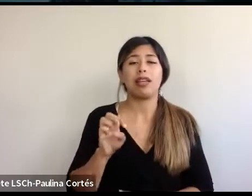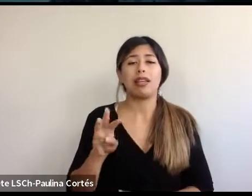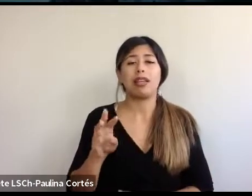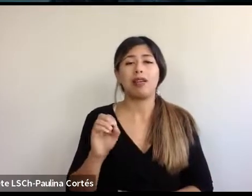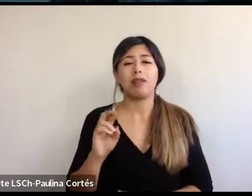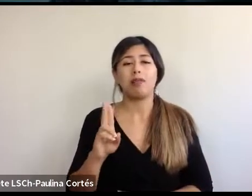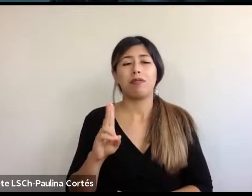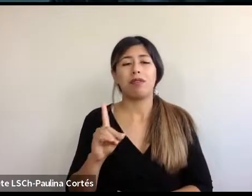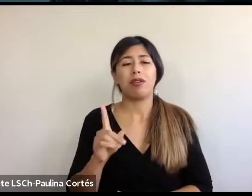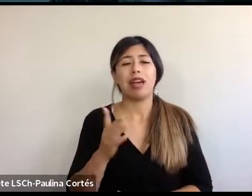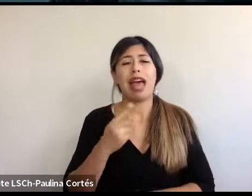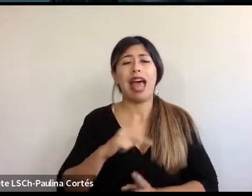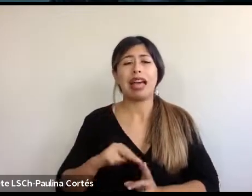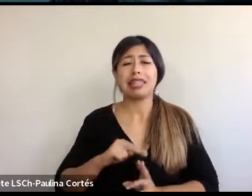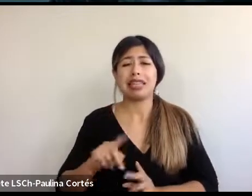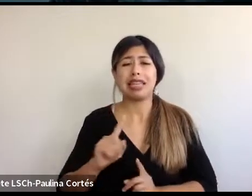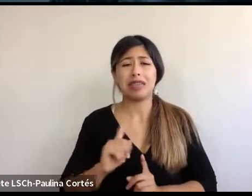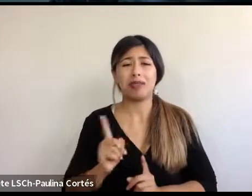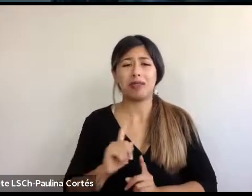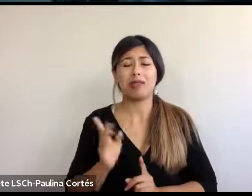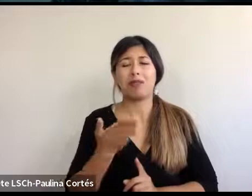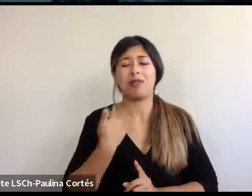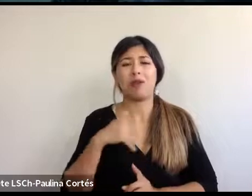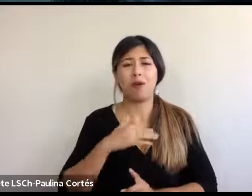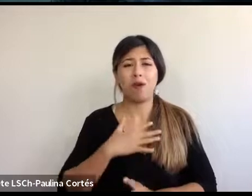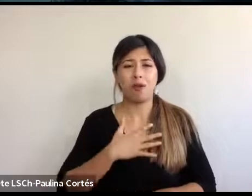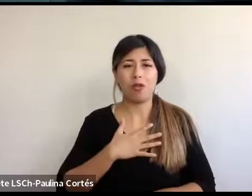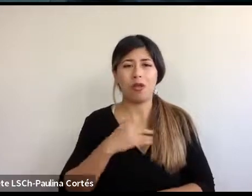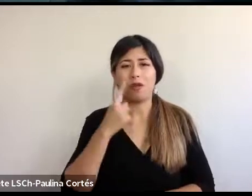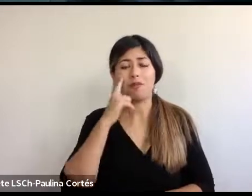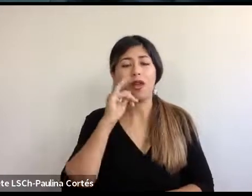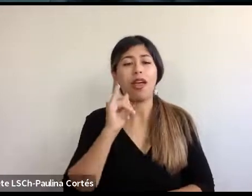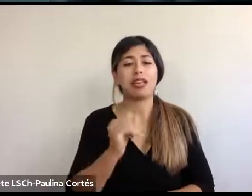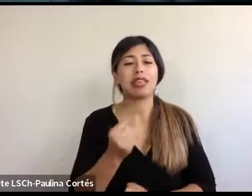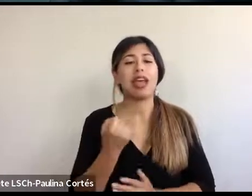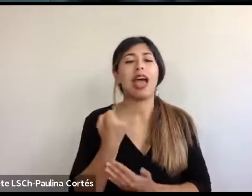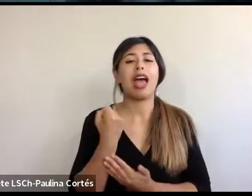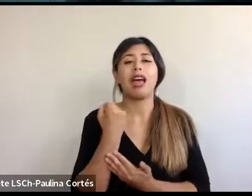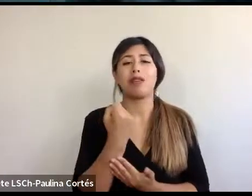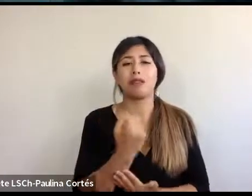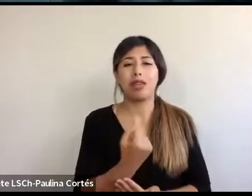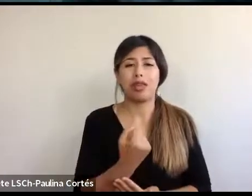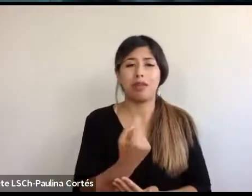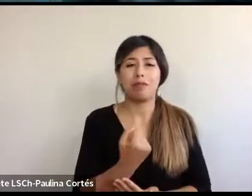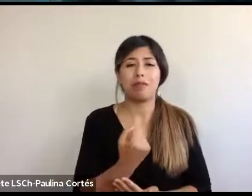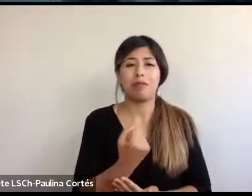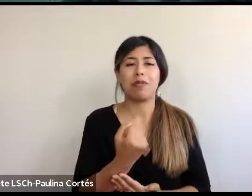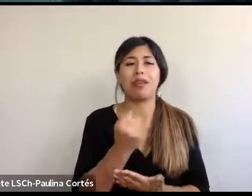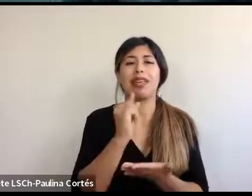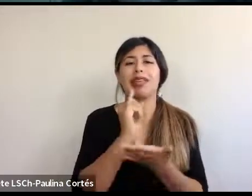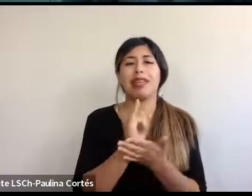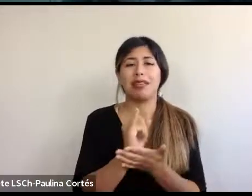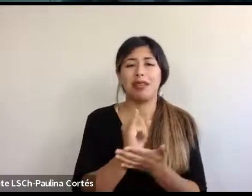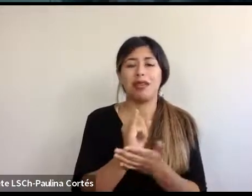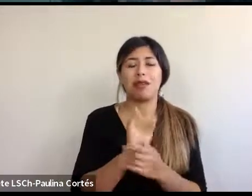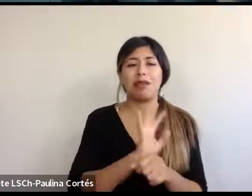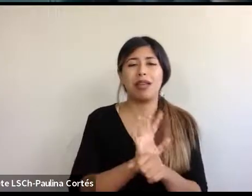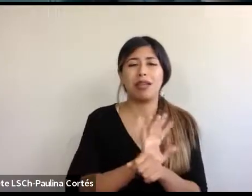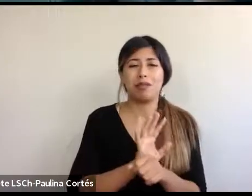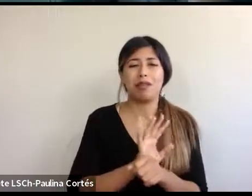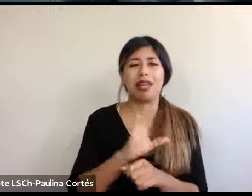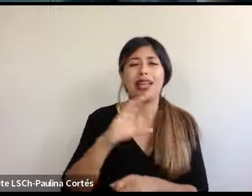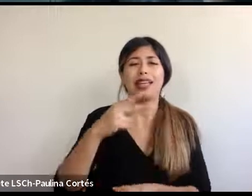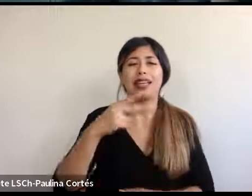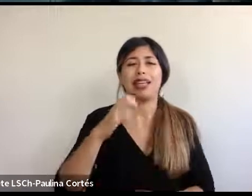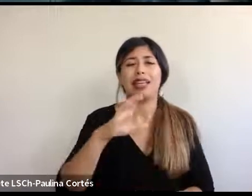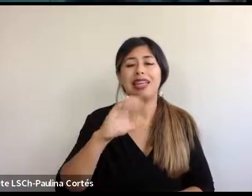to be in cooperation with Institute of Documentary Film in Czech Republic, which organizes like every year Eastbook Platform, which is